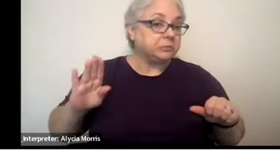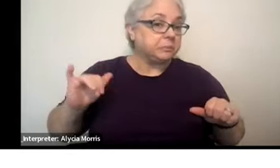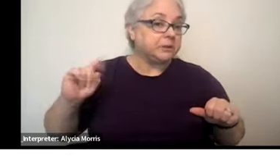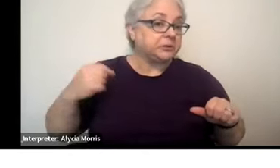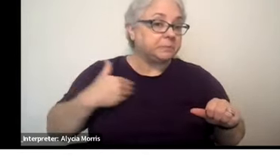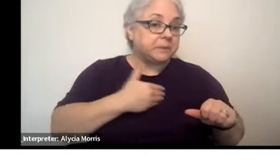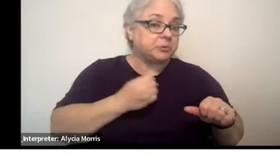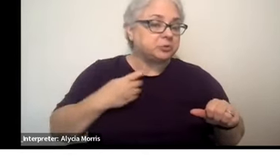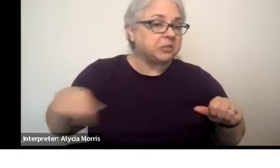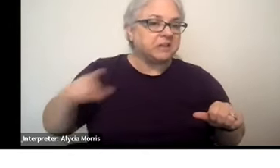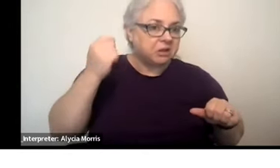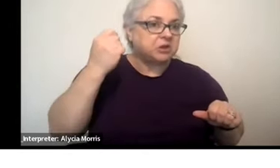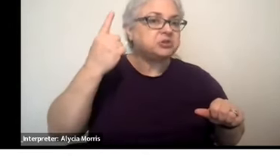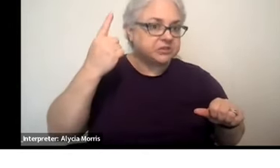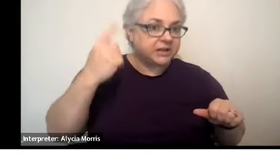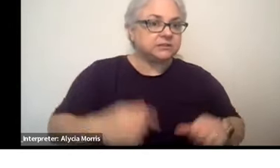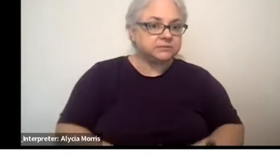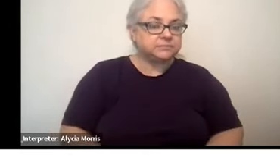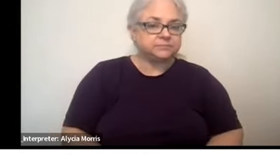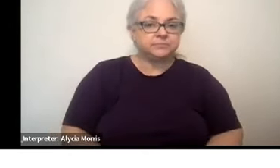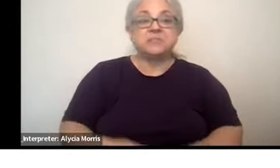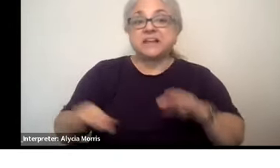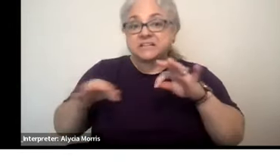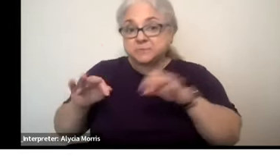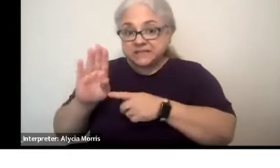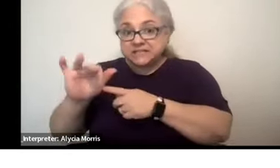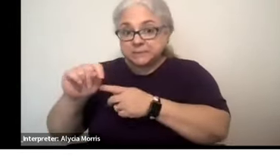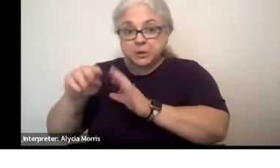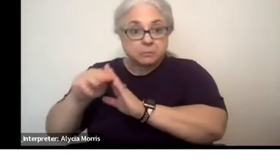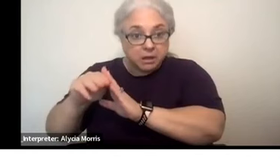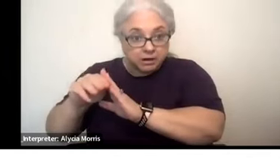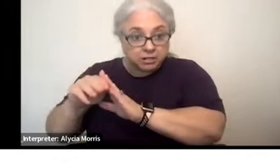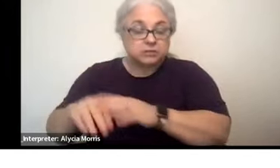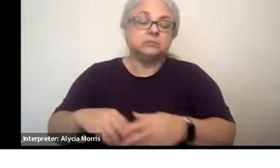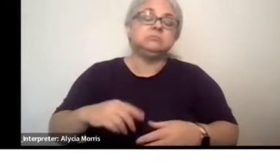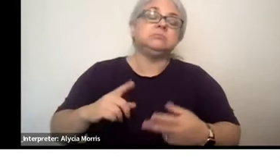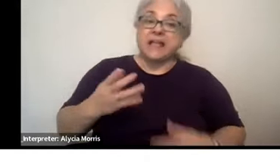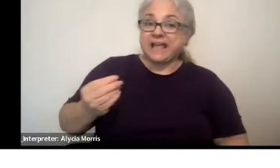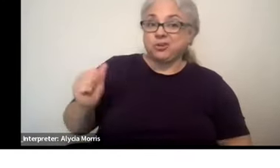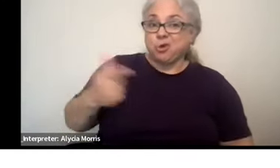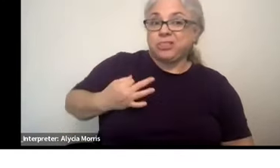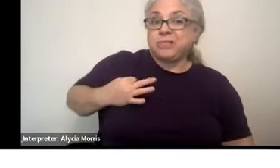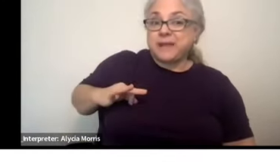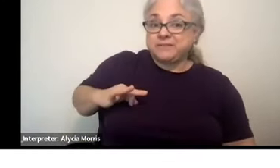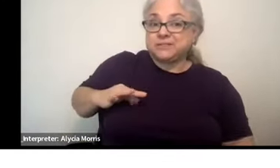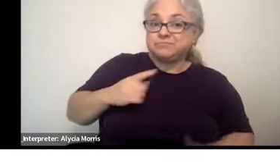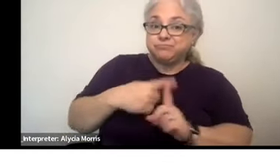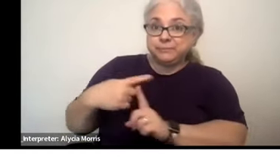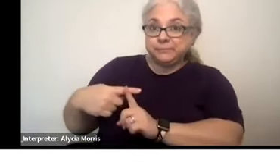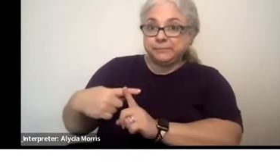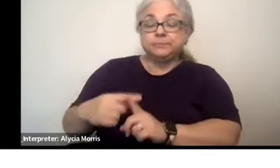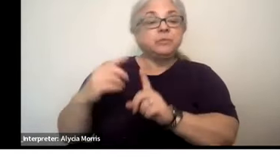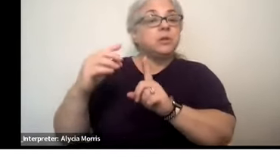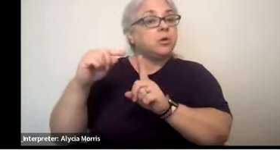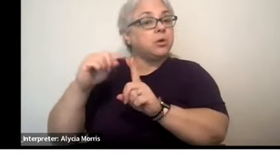what's involved in the BILT. It talks about the BILT model itself, and it talks about the benefits. What this orientation